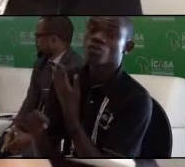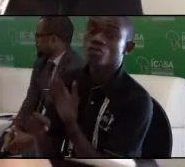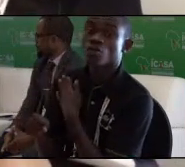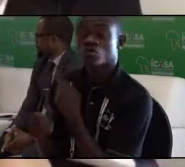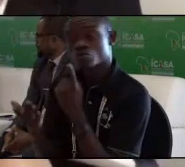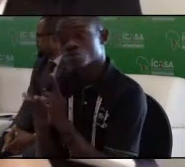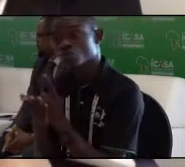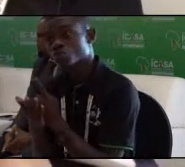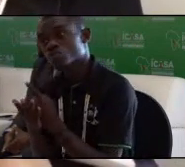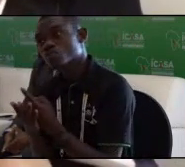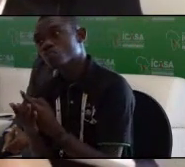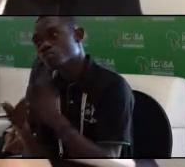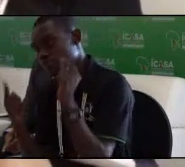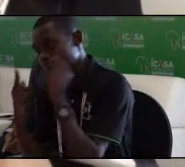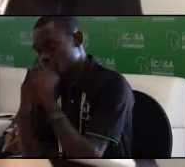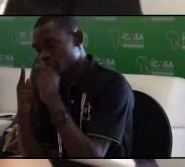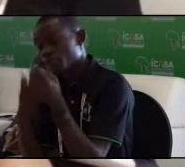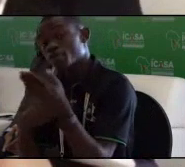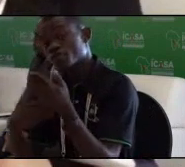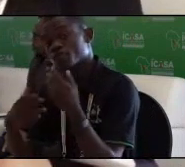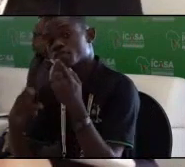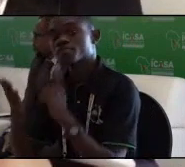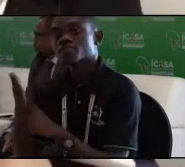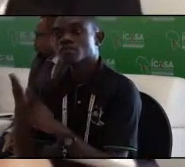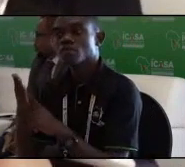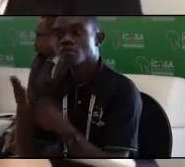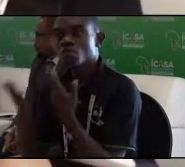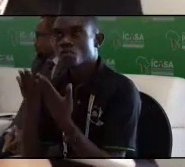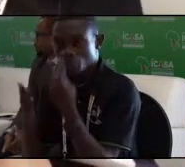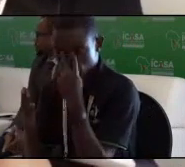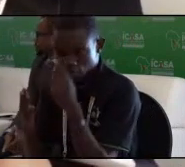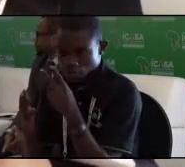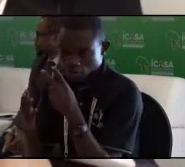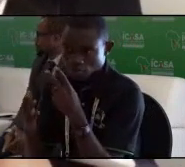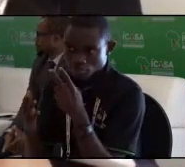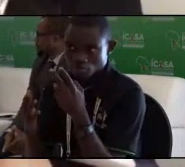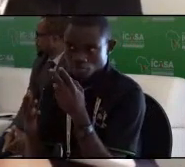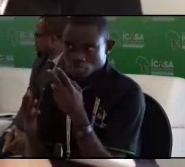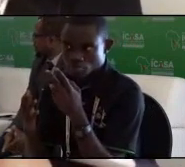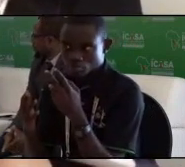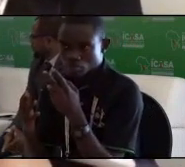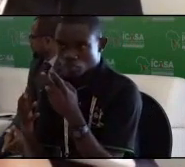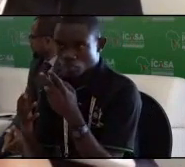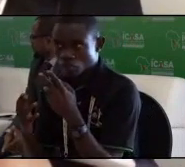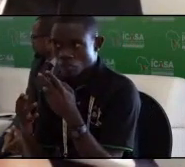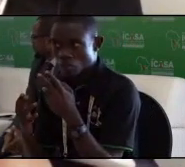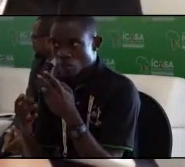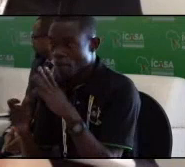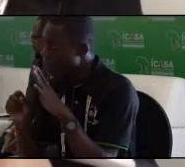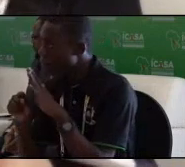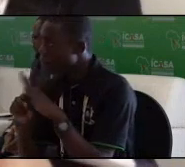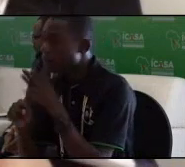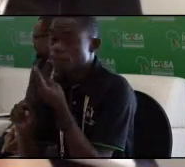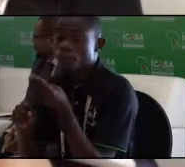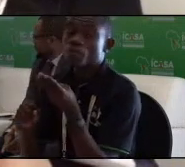Because when we built out the M&D system in the pharmacies, you could clearly see that the quality